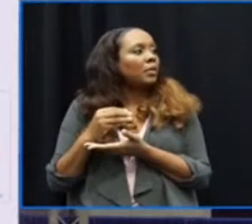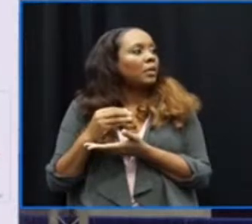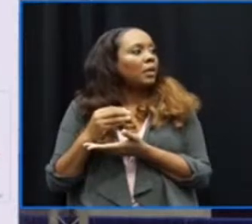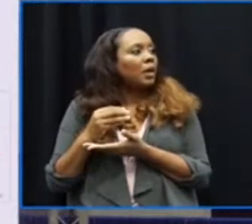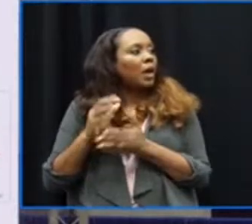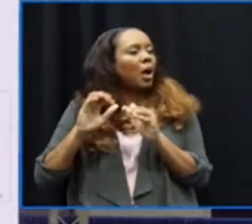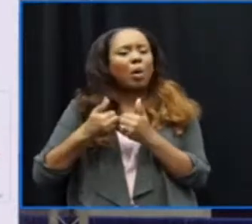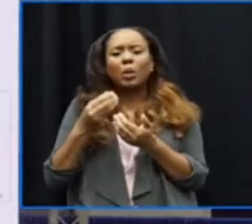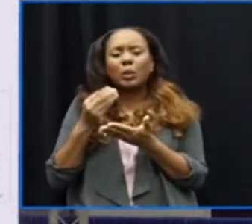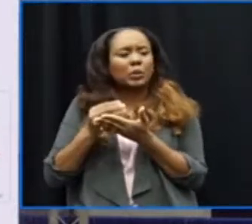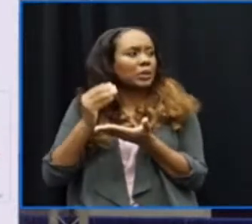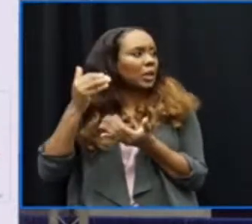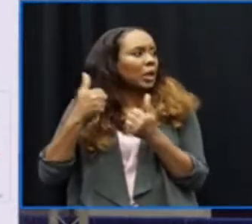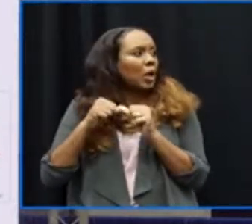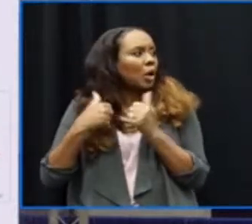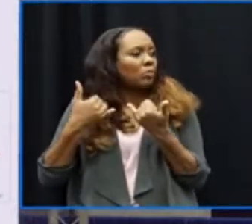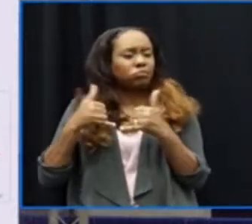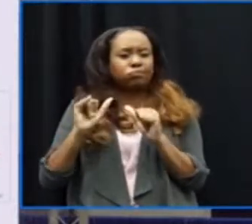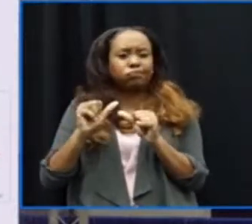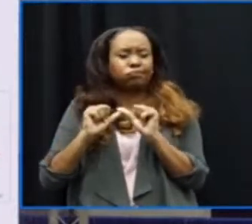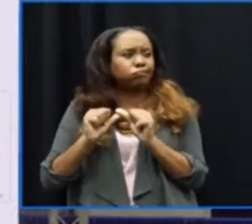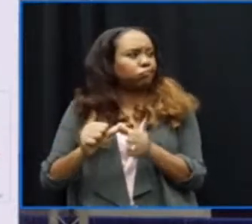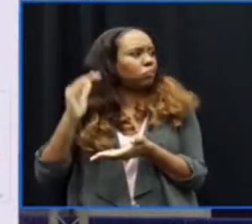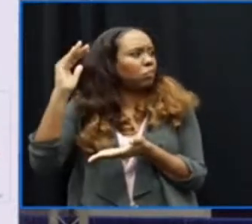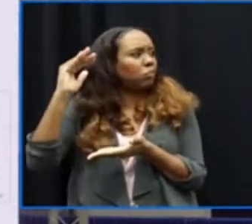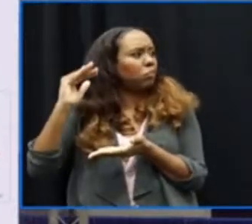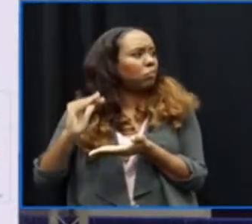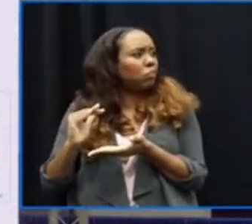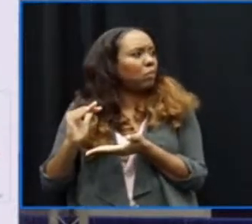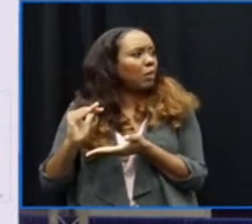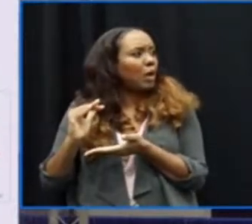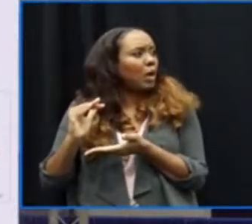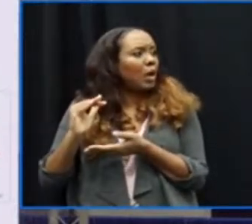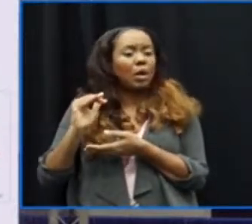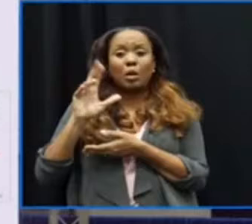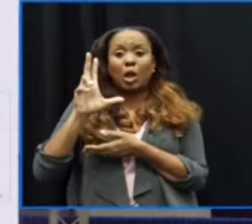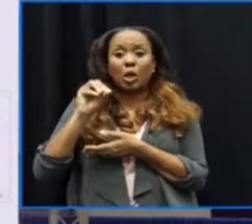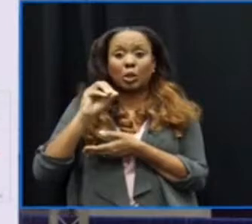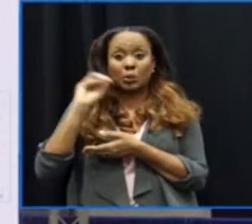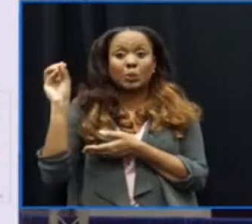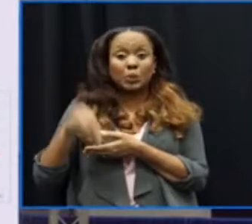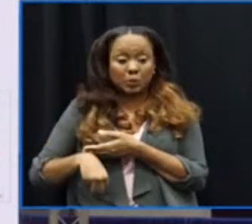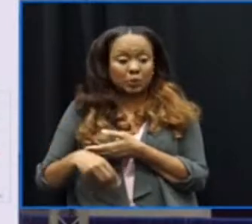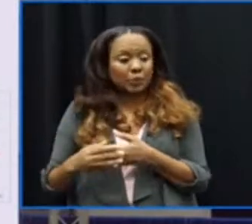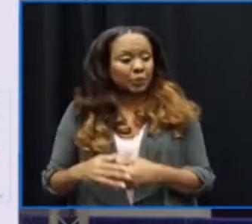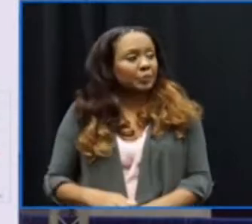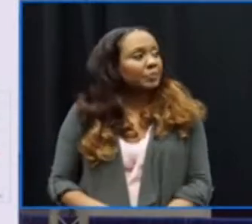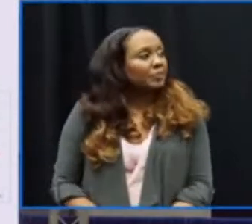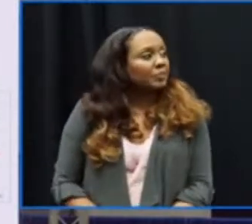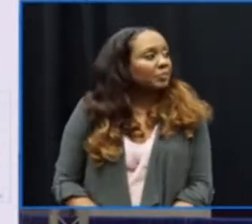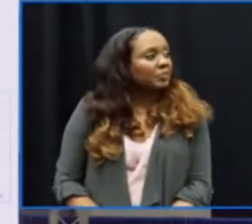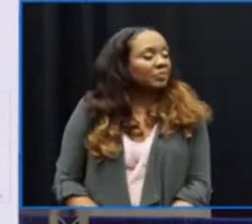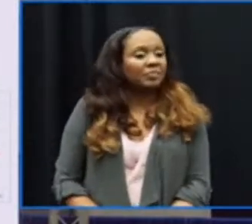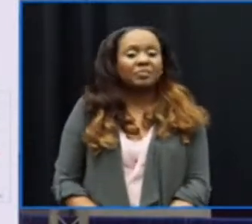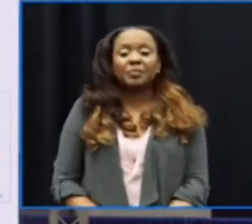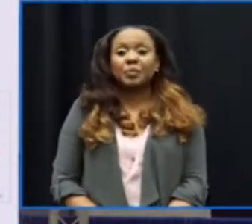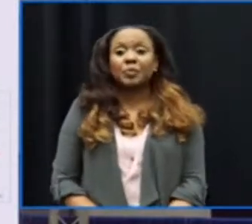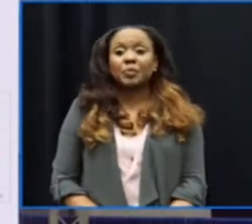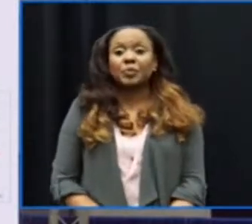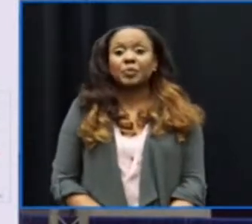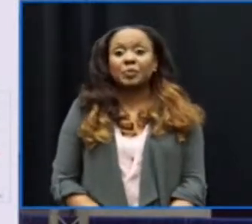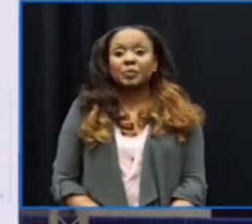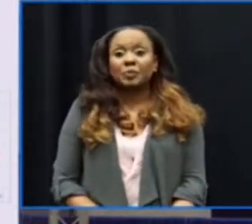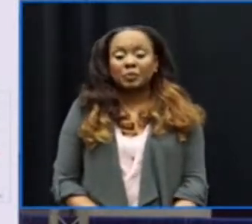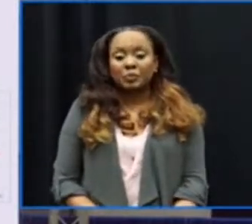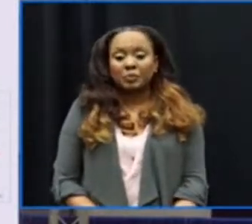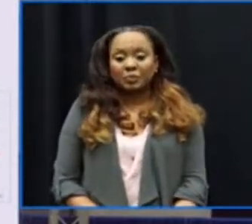average of wages, but we are paying out 24% of insurable wages. That gap has